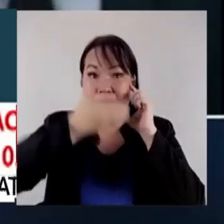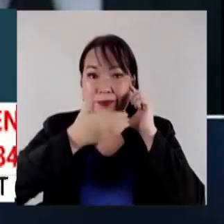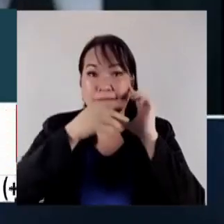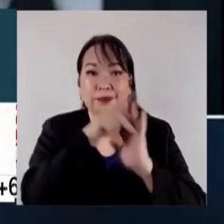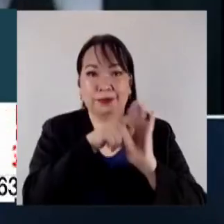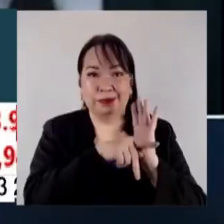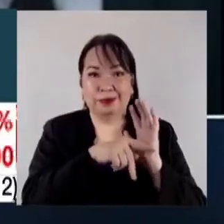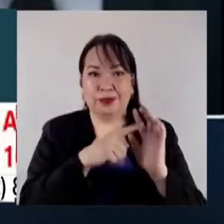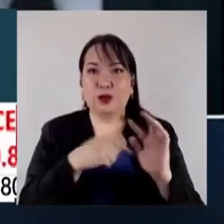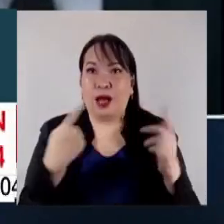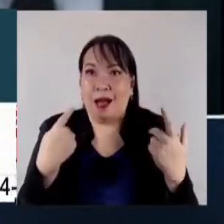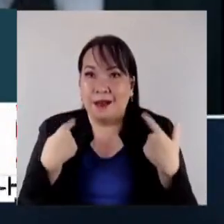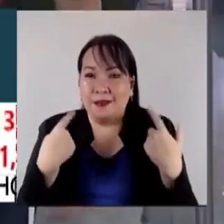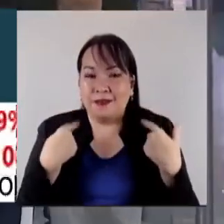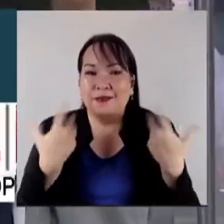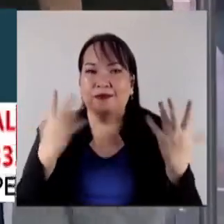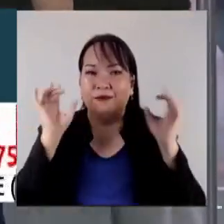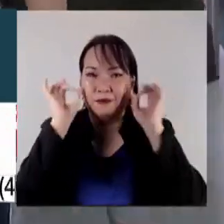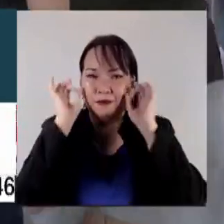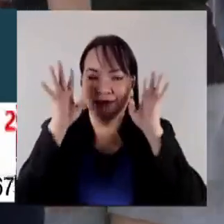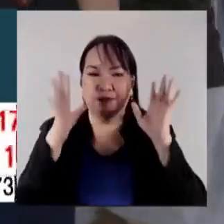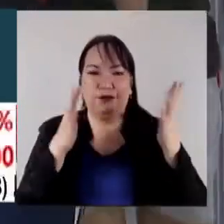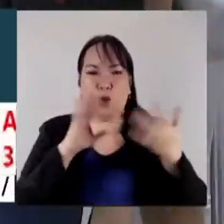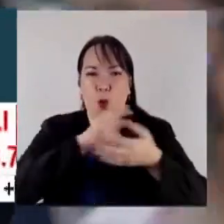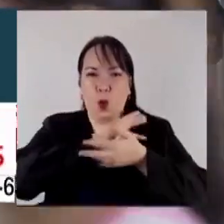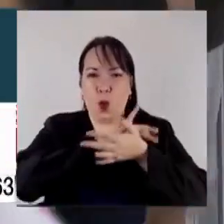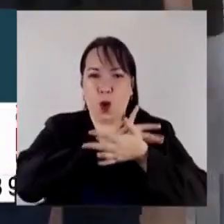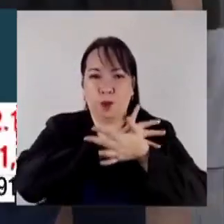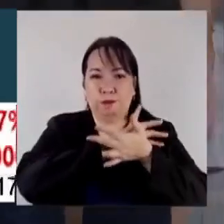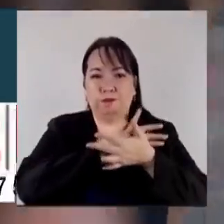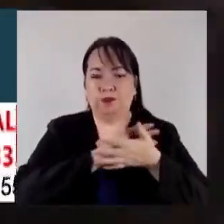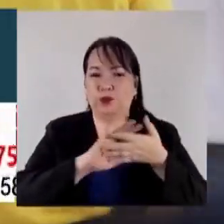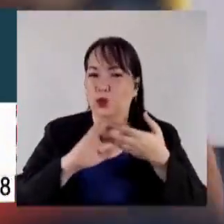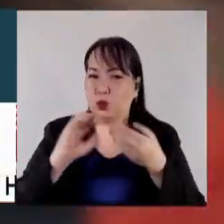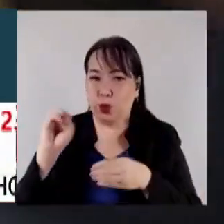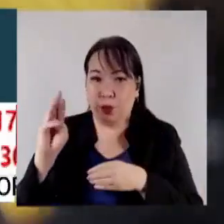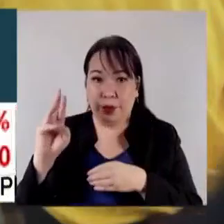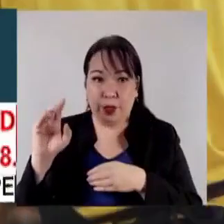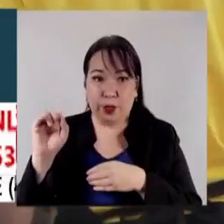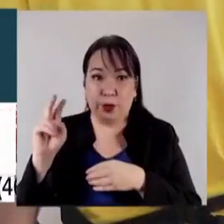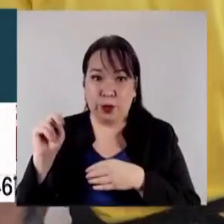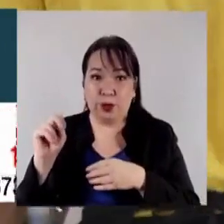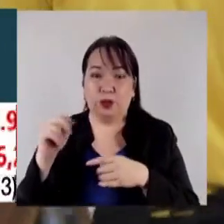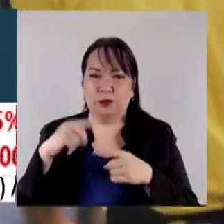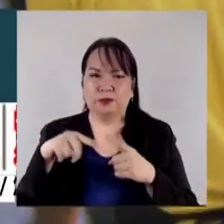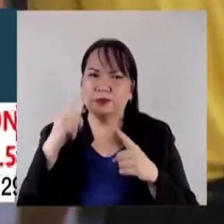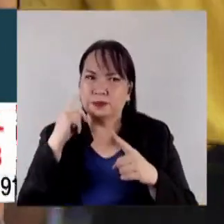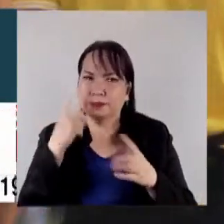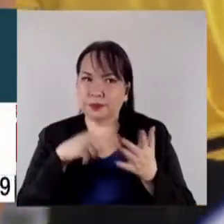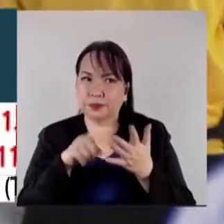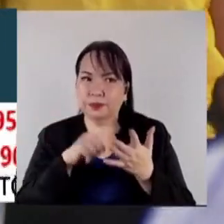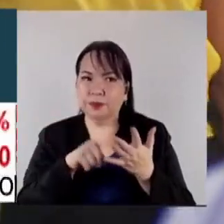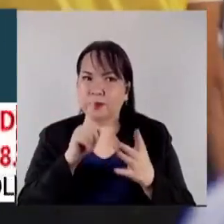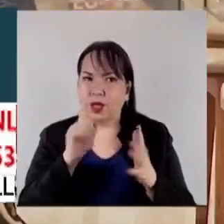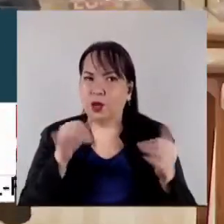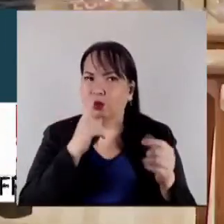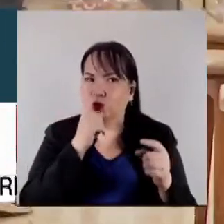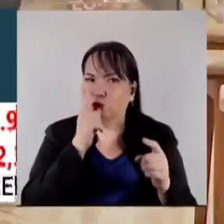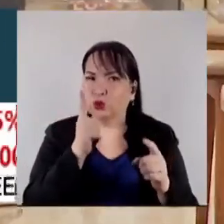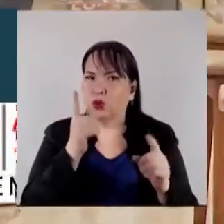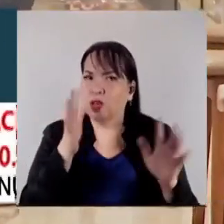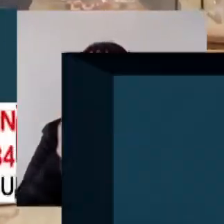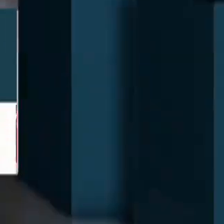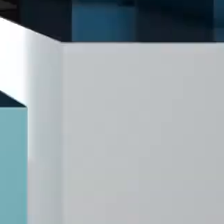The WHO's representative to the Philippines says they are still looking into how the new variant is transmitted.